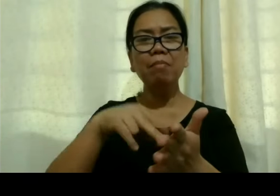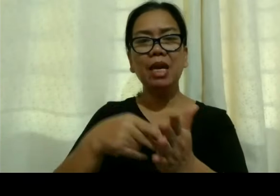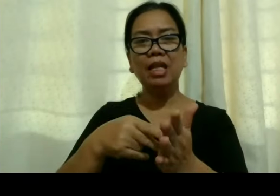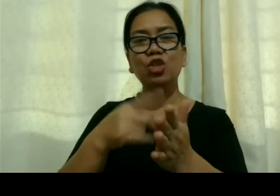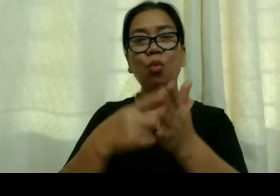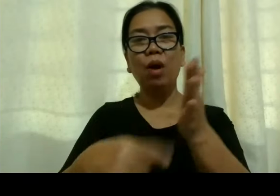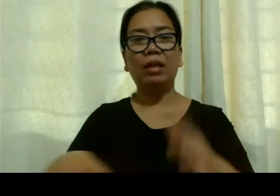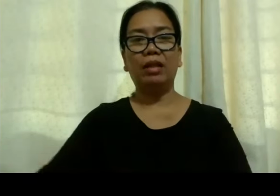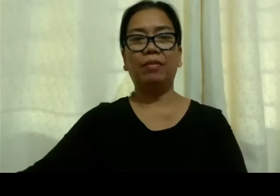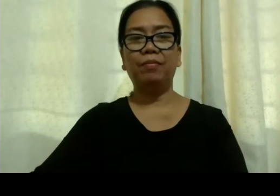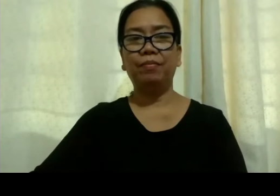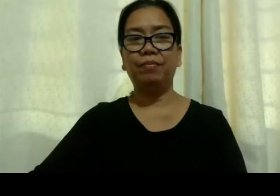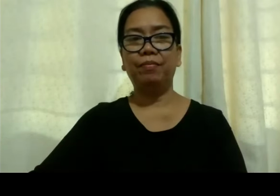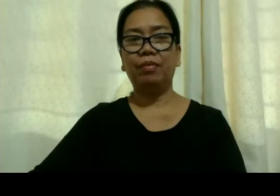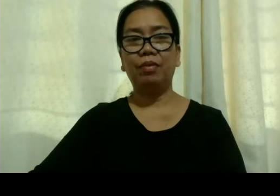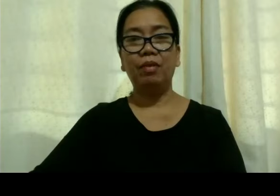Repel means what?